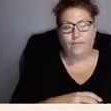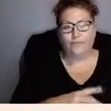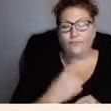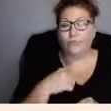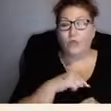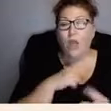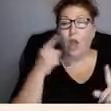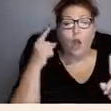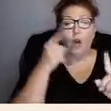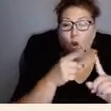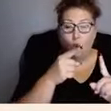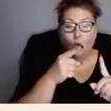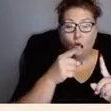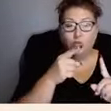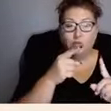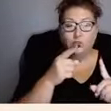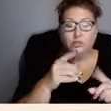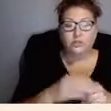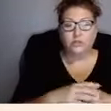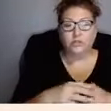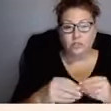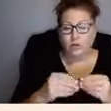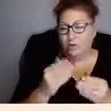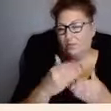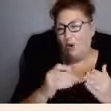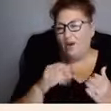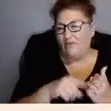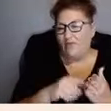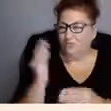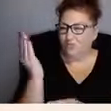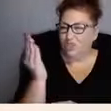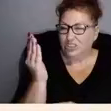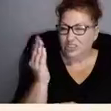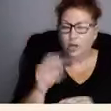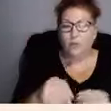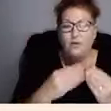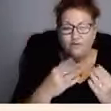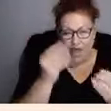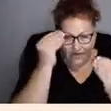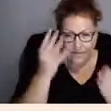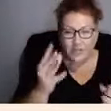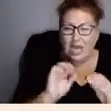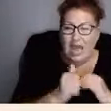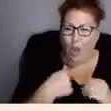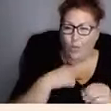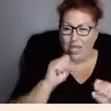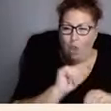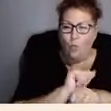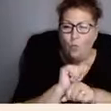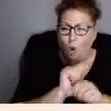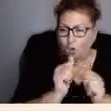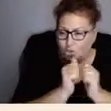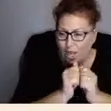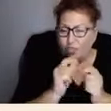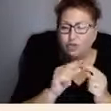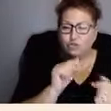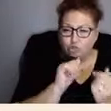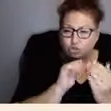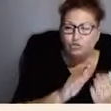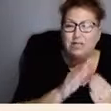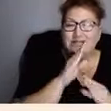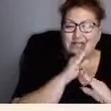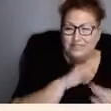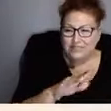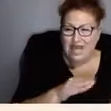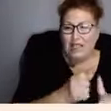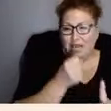Our goal as part of this presentation is to provide information on how we can work together to address the silent